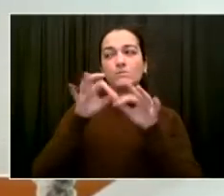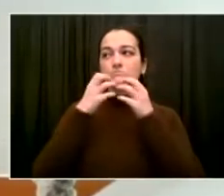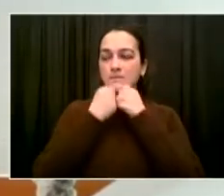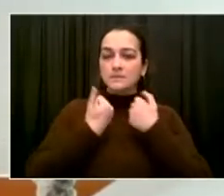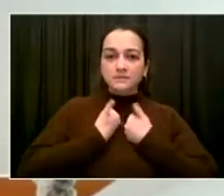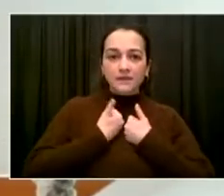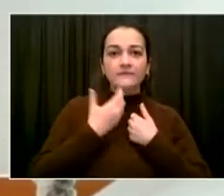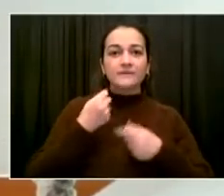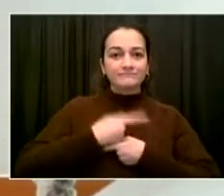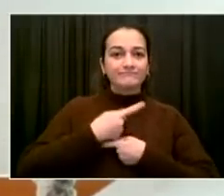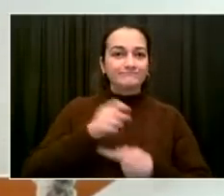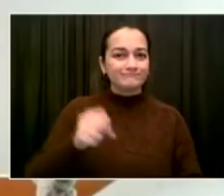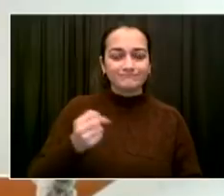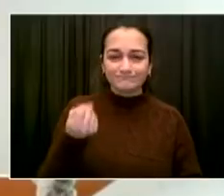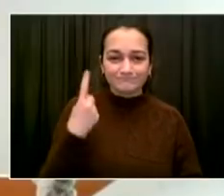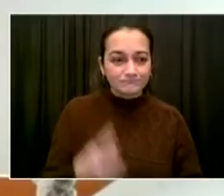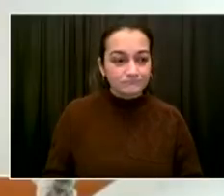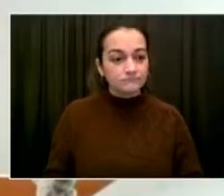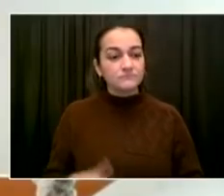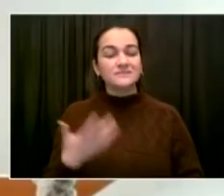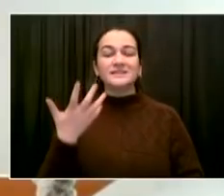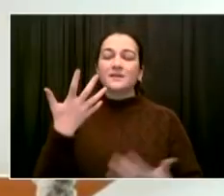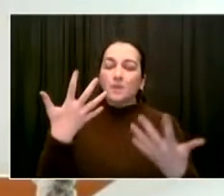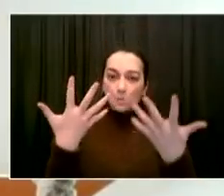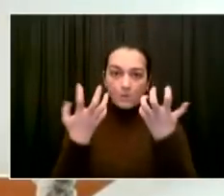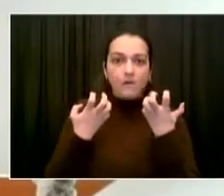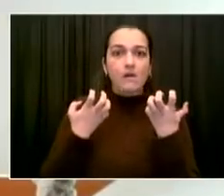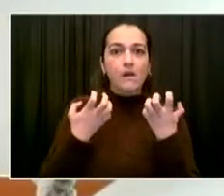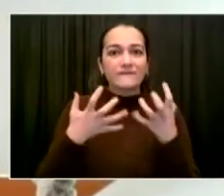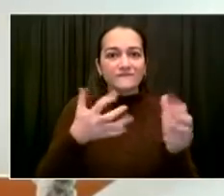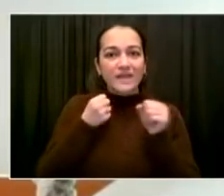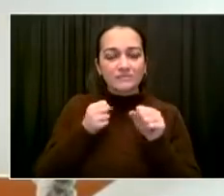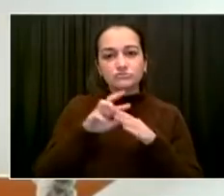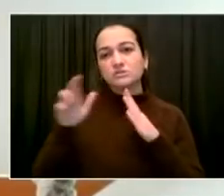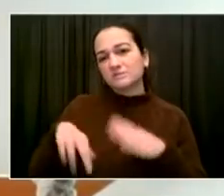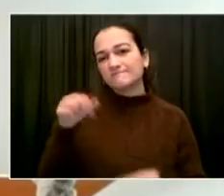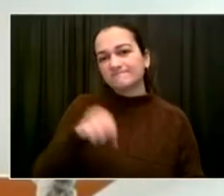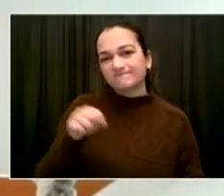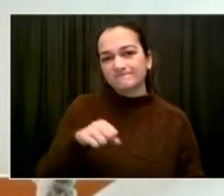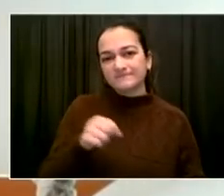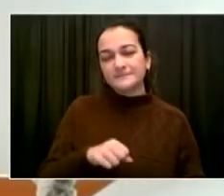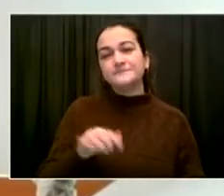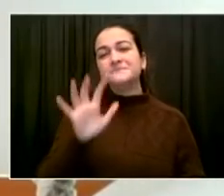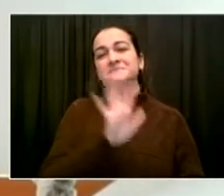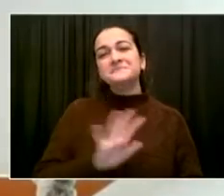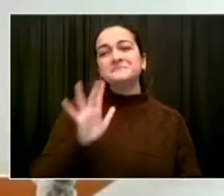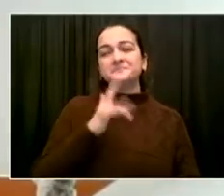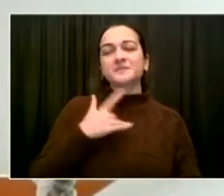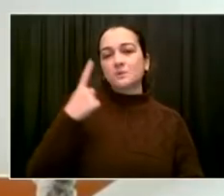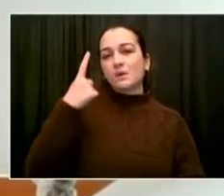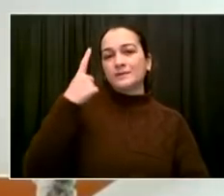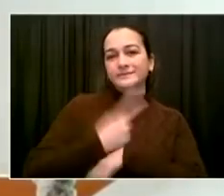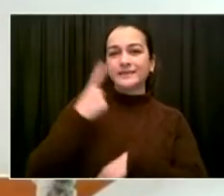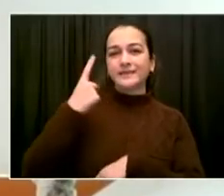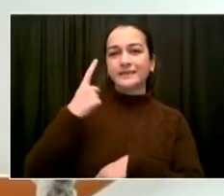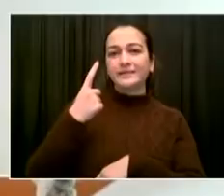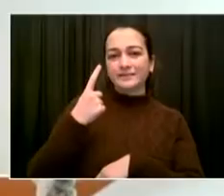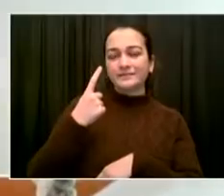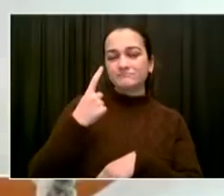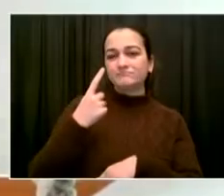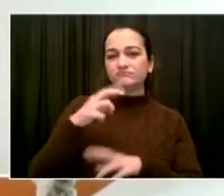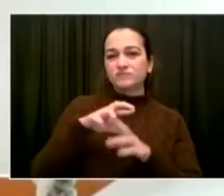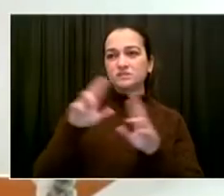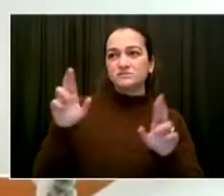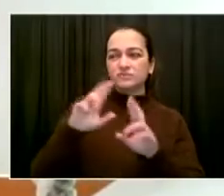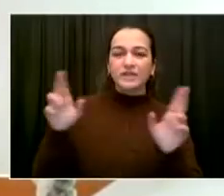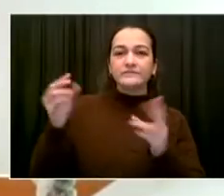City. But there are some vendors, there are some entities that do testing that send their tests to different labs. So one piece